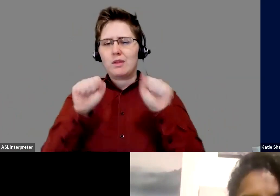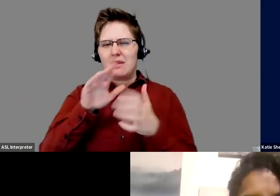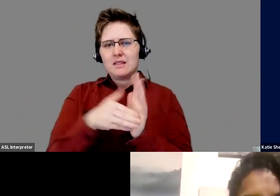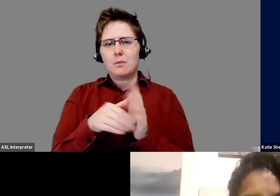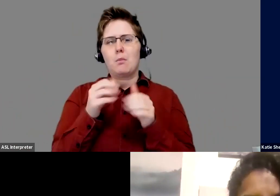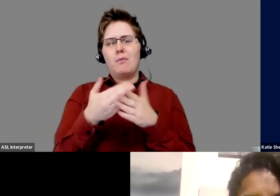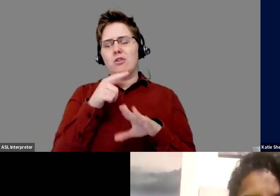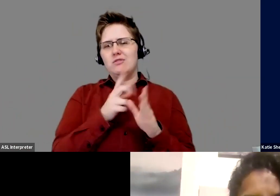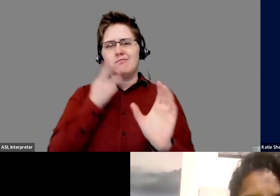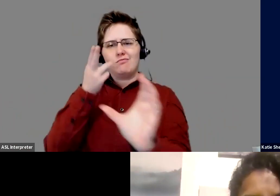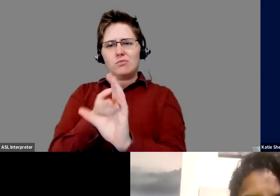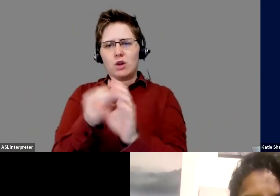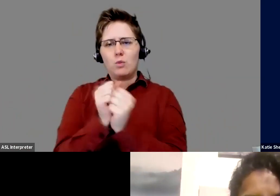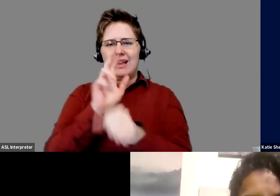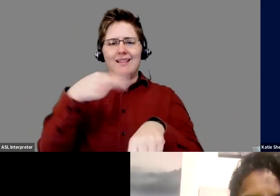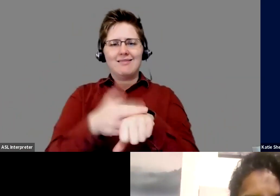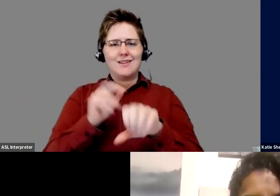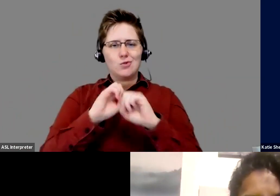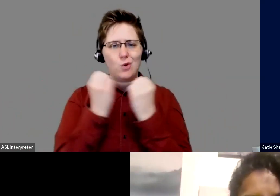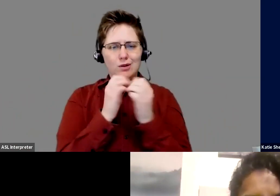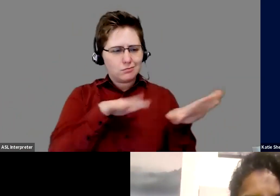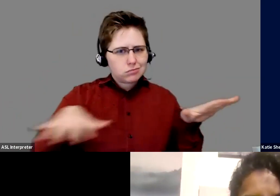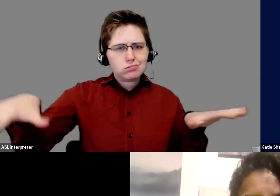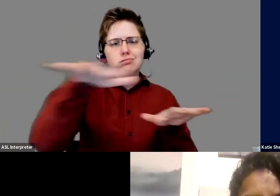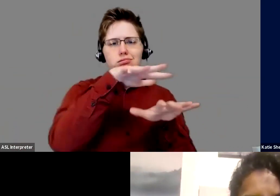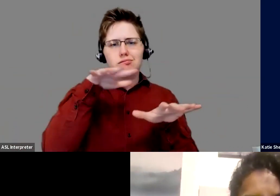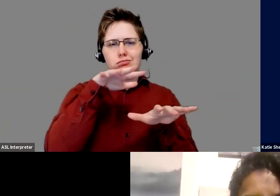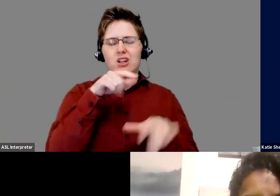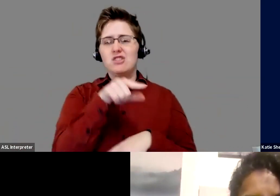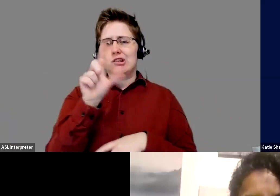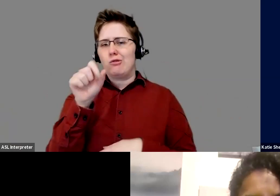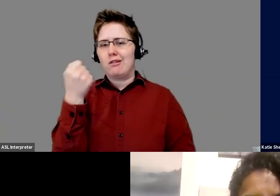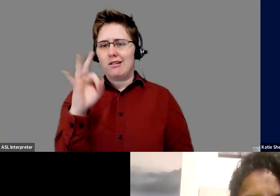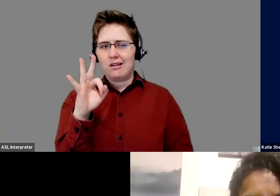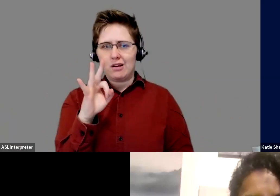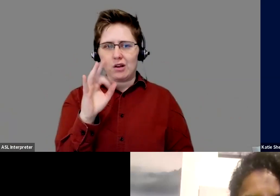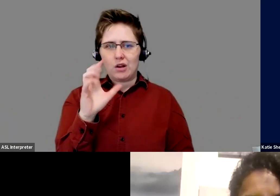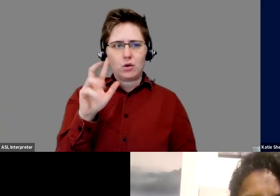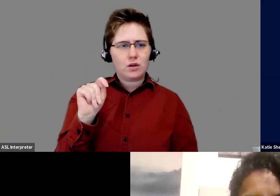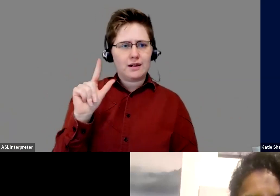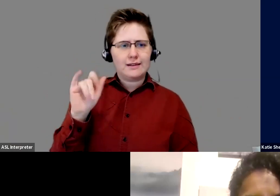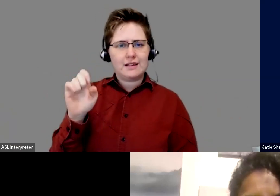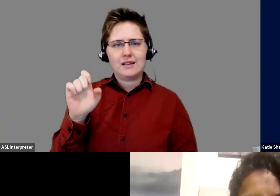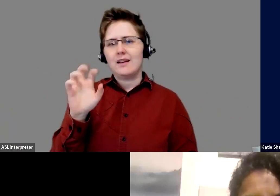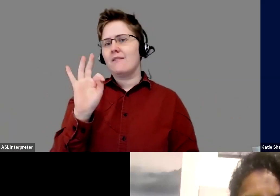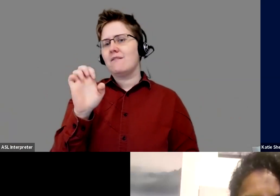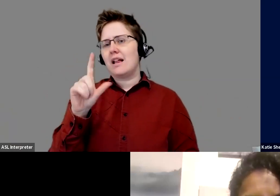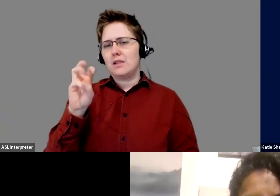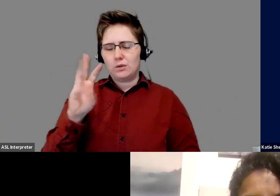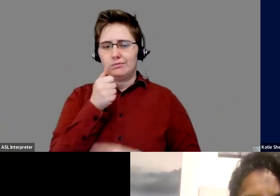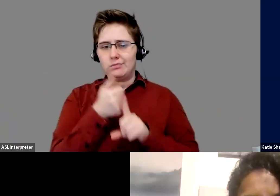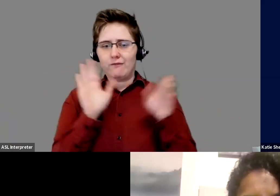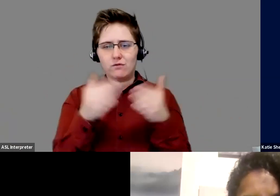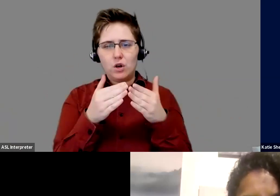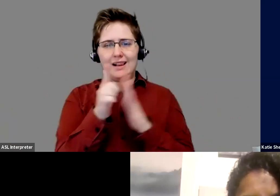with national organizations. Valerie was a 2019 Portlight Fellow, focusing on